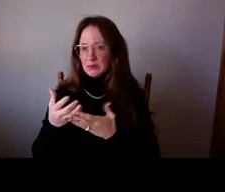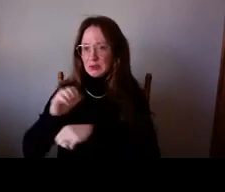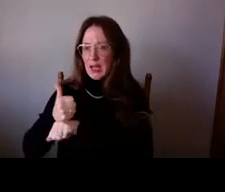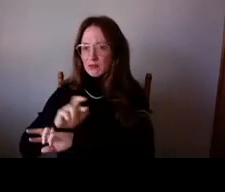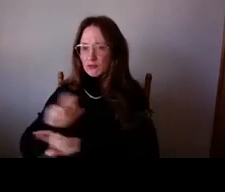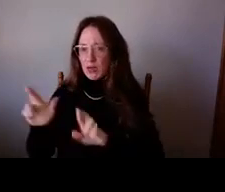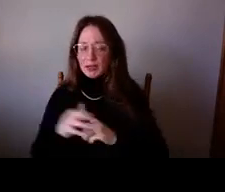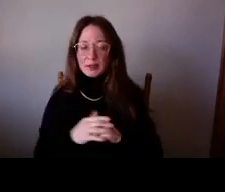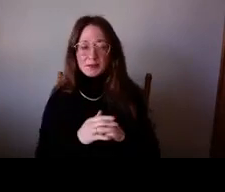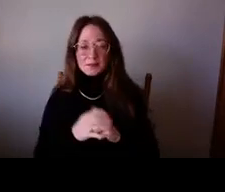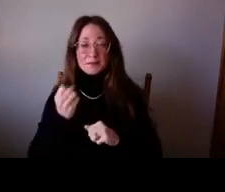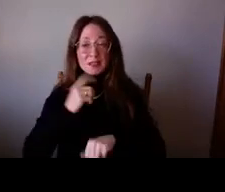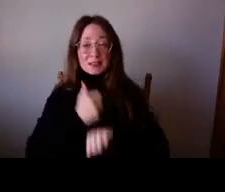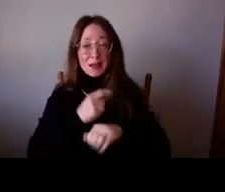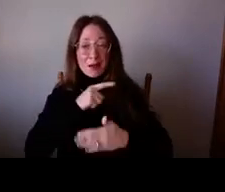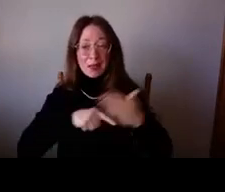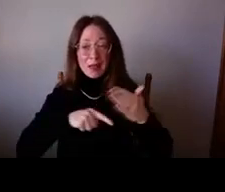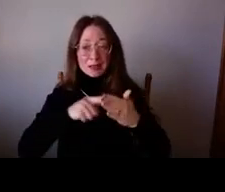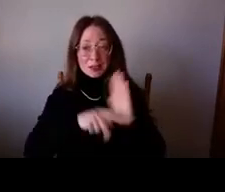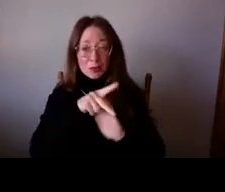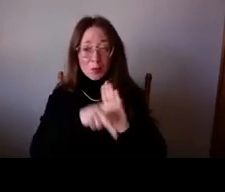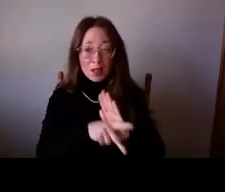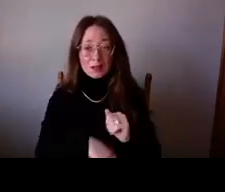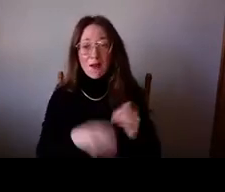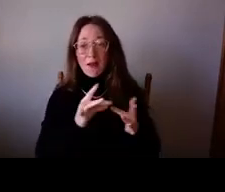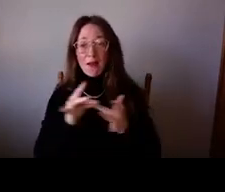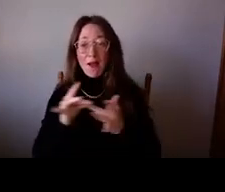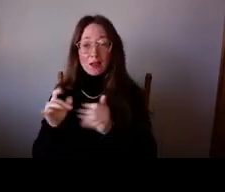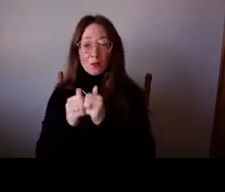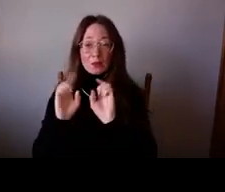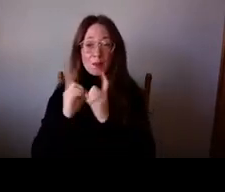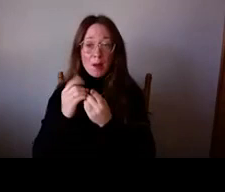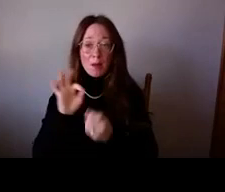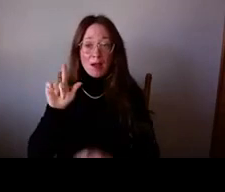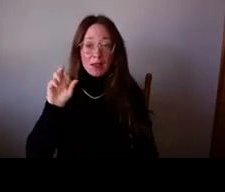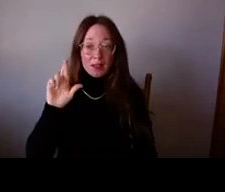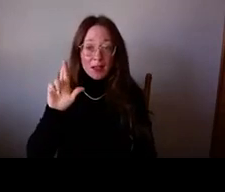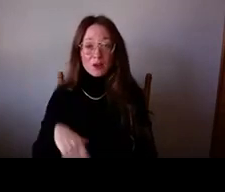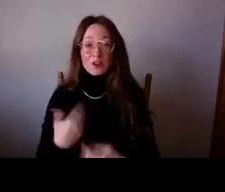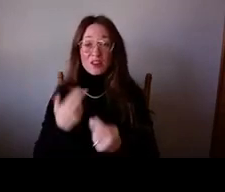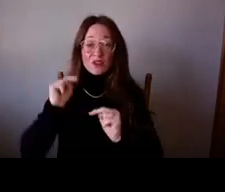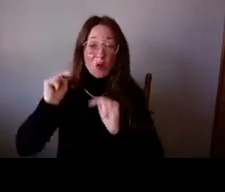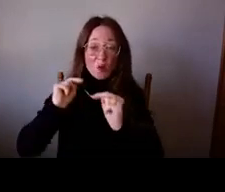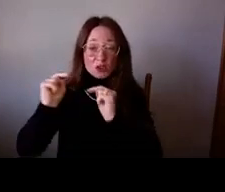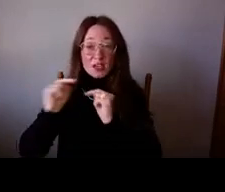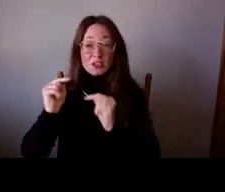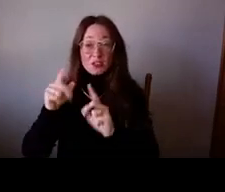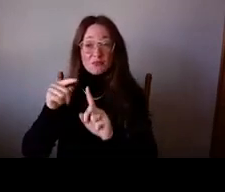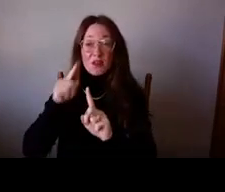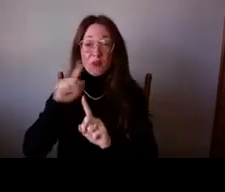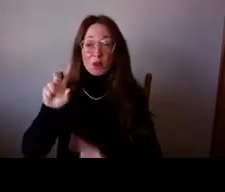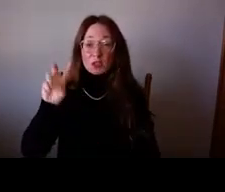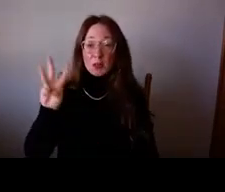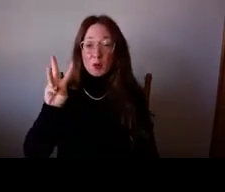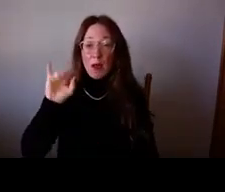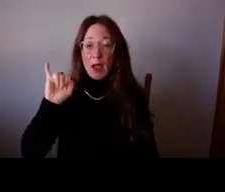cancellation fees. We provided joint guidance with the Department of Labor on negotiations and sanction guidance for WIOA core